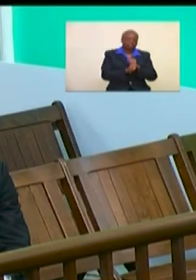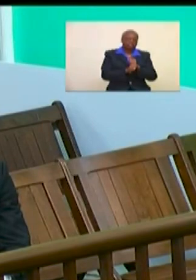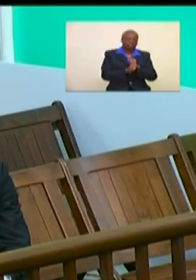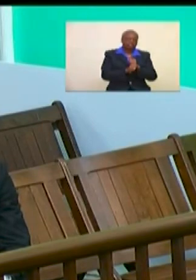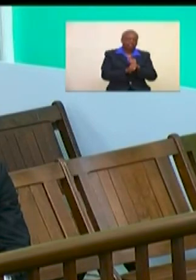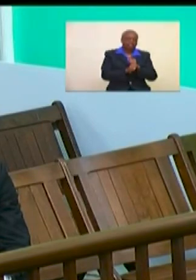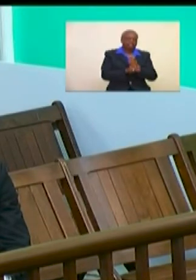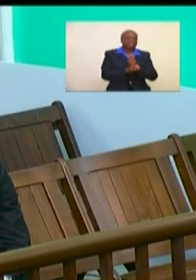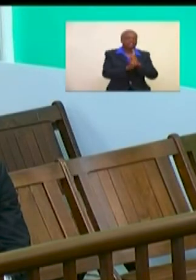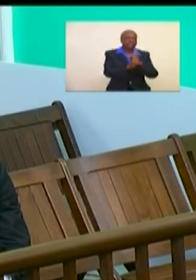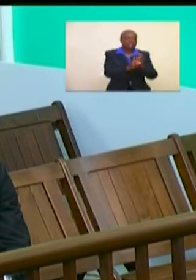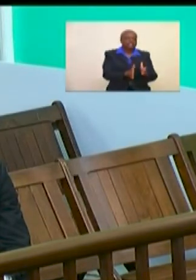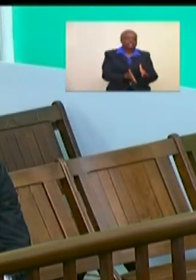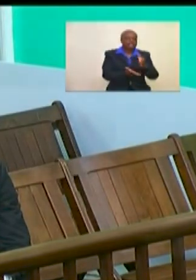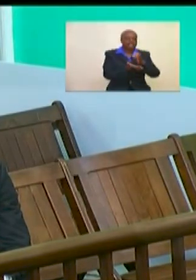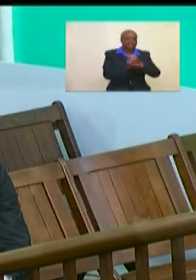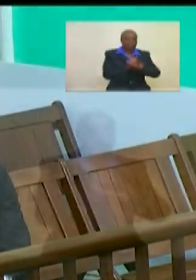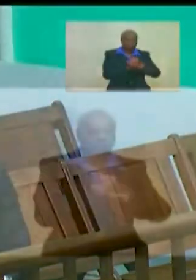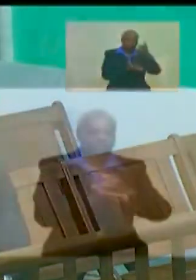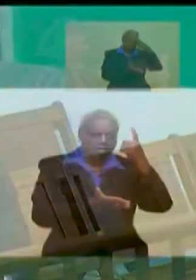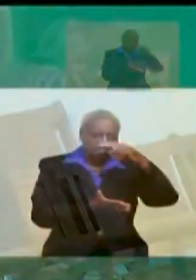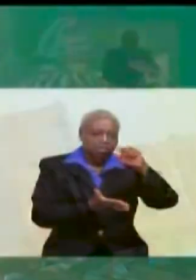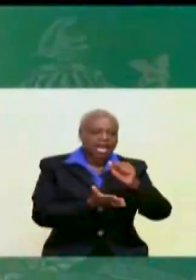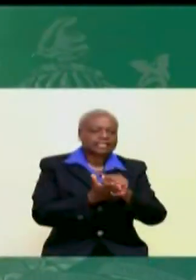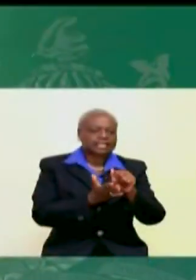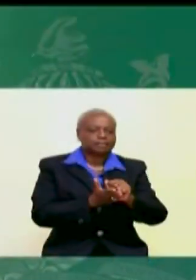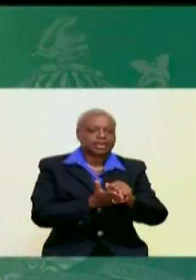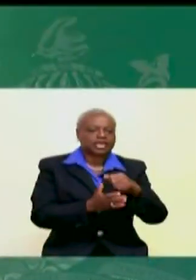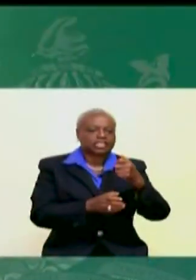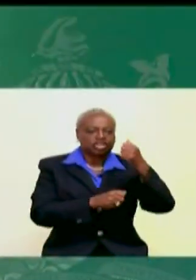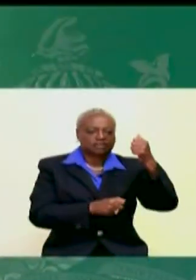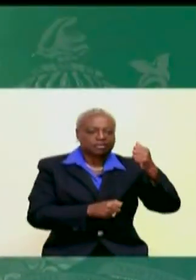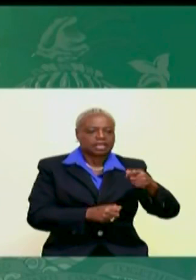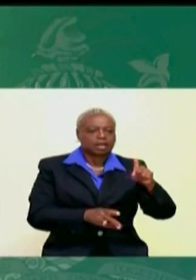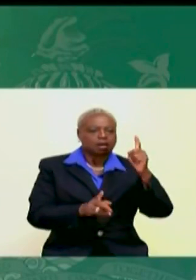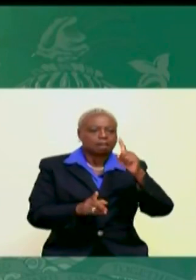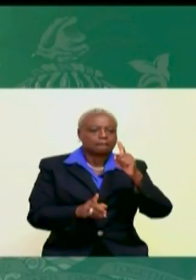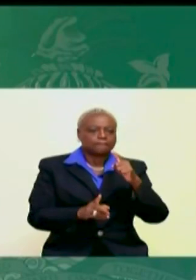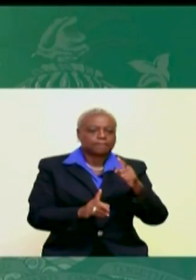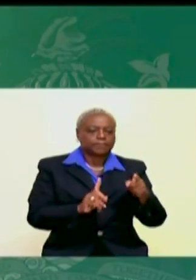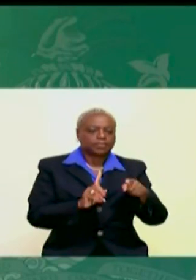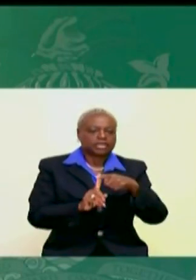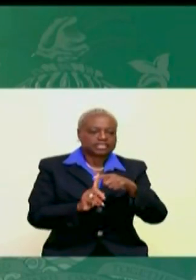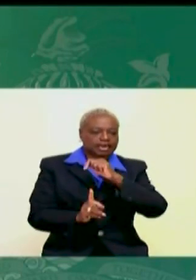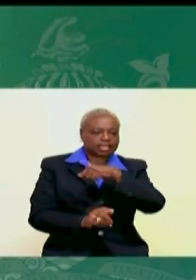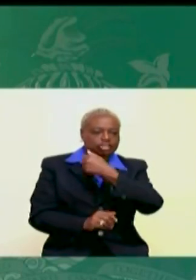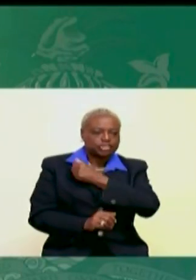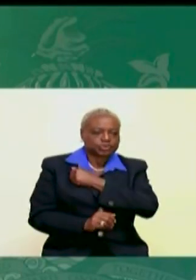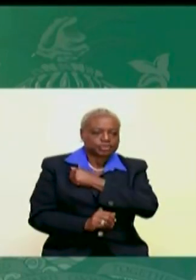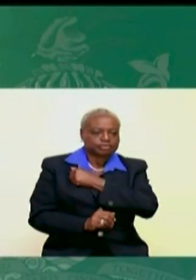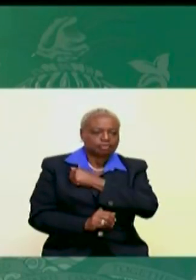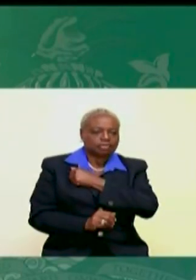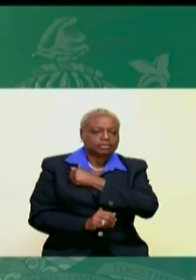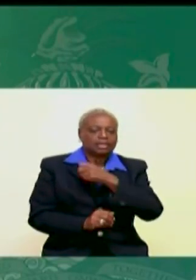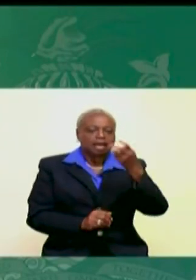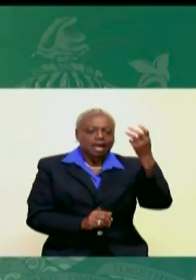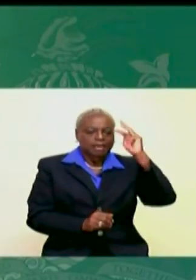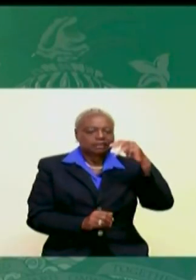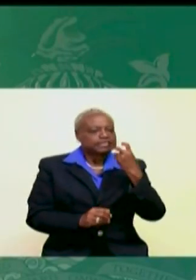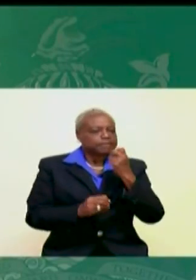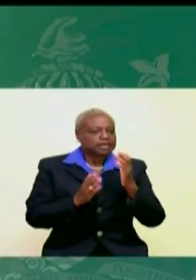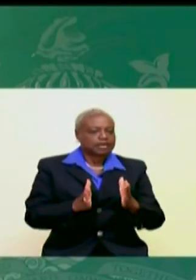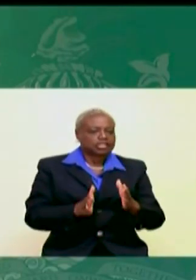she received the Director's Cup for her academic achievement and positive attitude. Madam Speaker, she stood in that